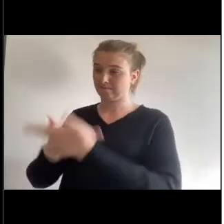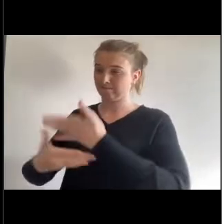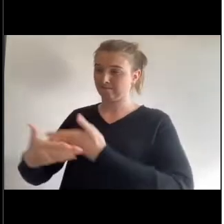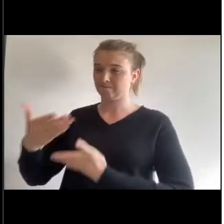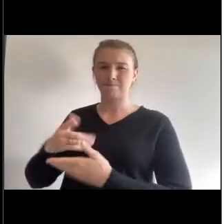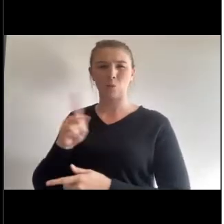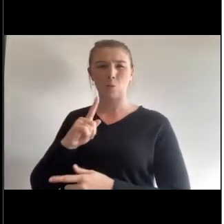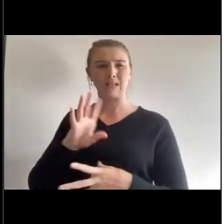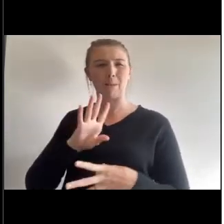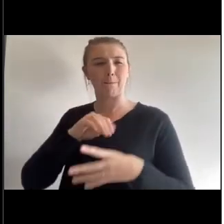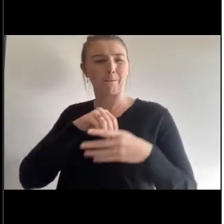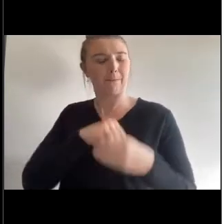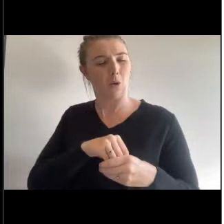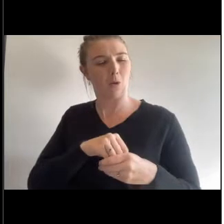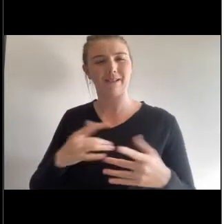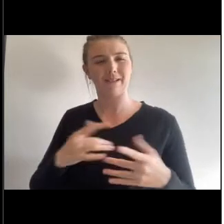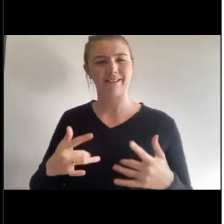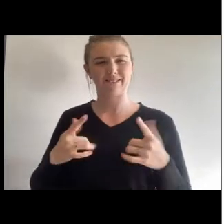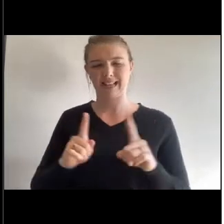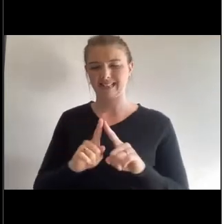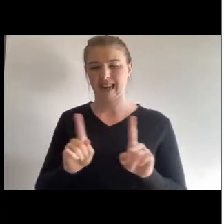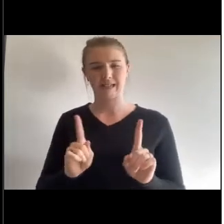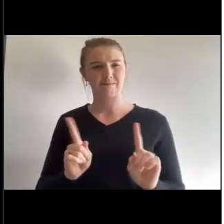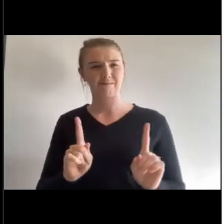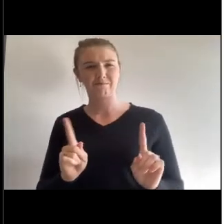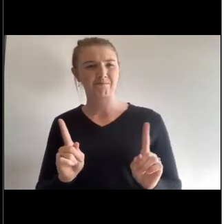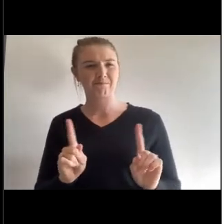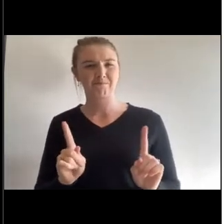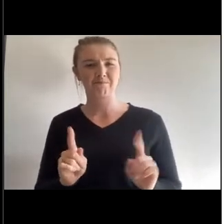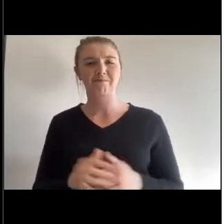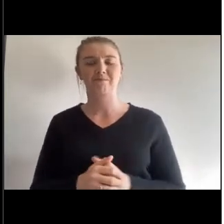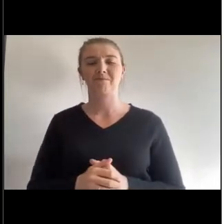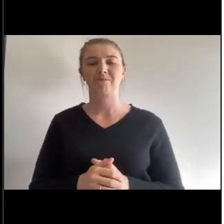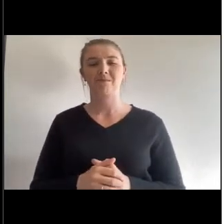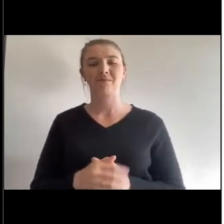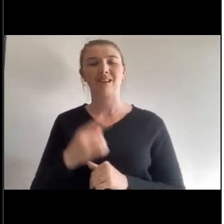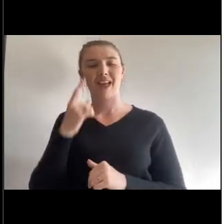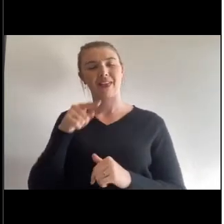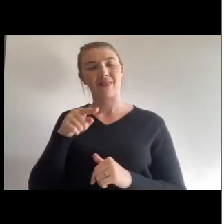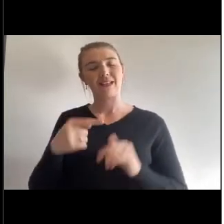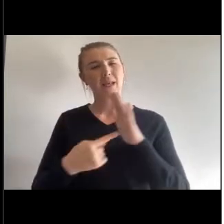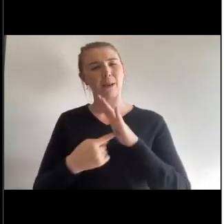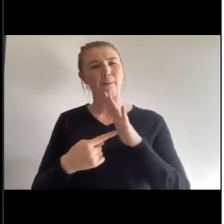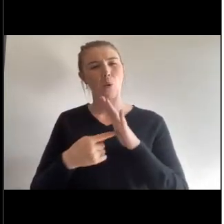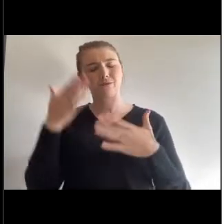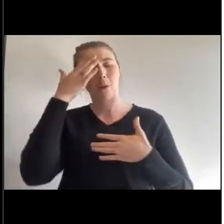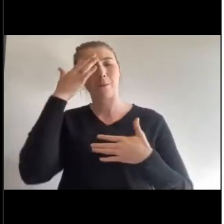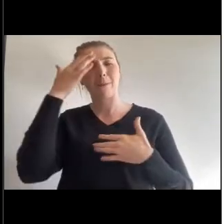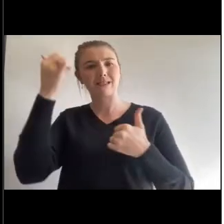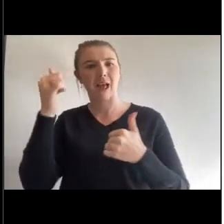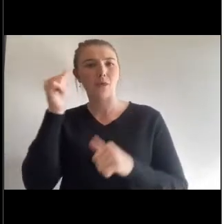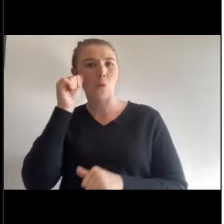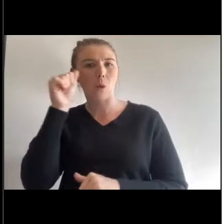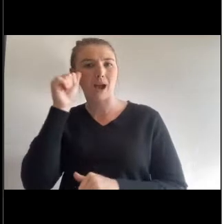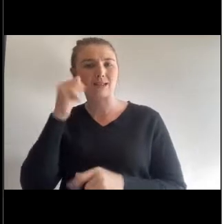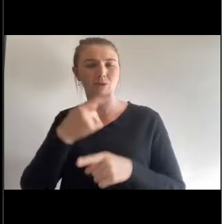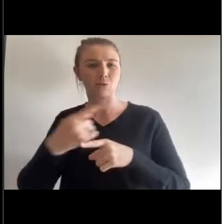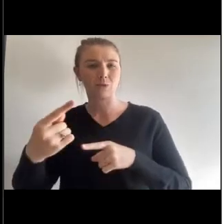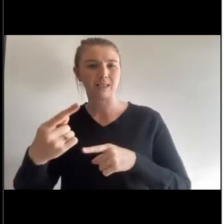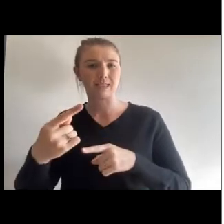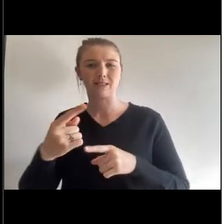like? And it's really, I think, important in the context of Mental Health Awareness Week, if we were to think about what's the opposite of